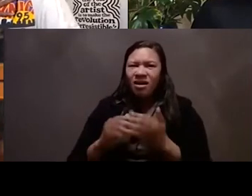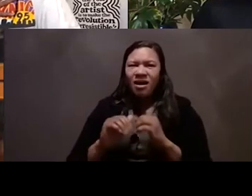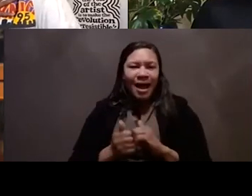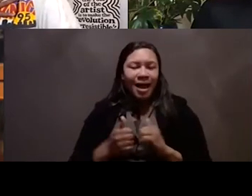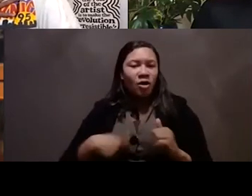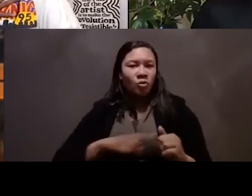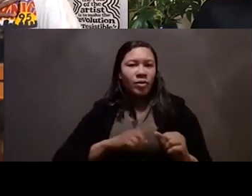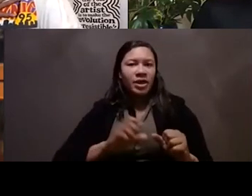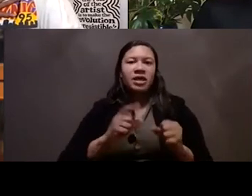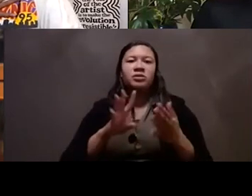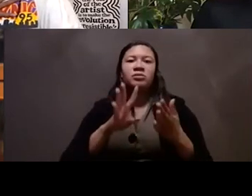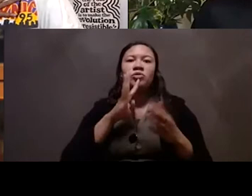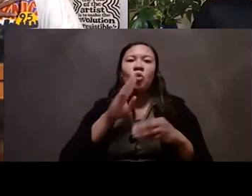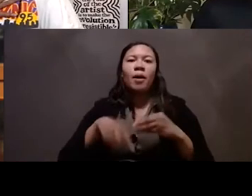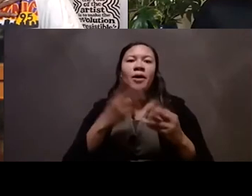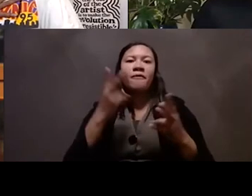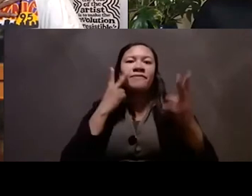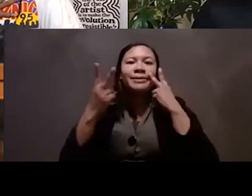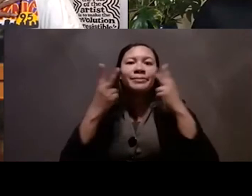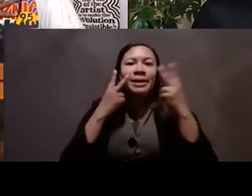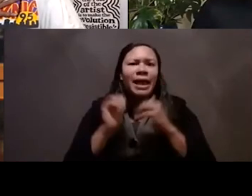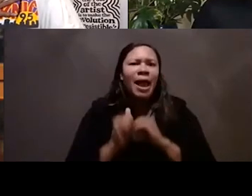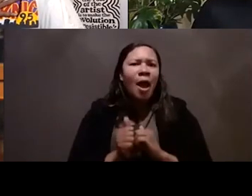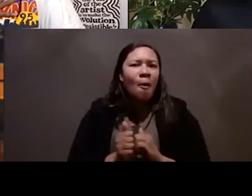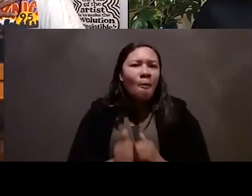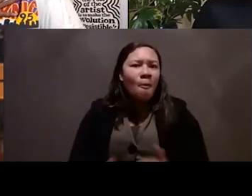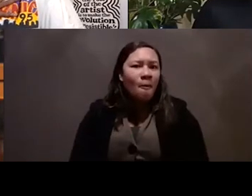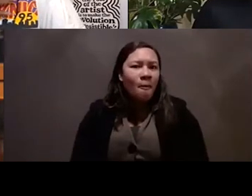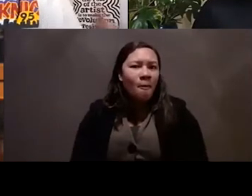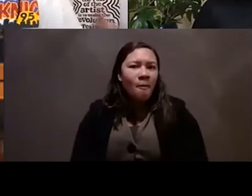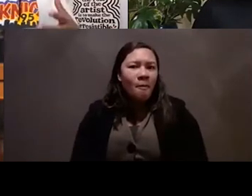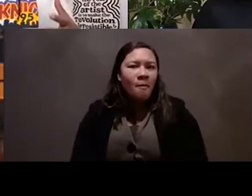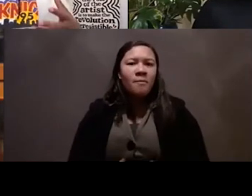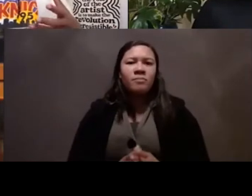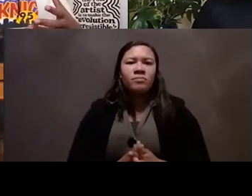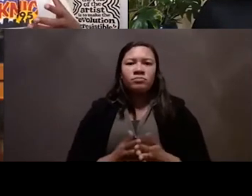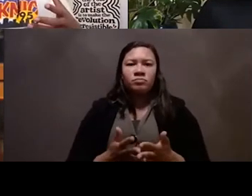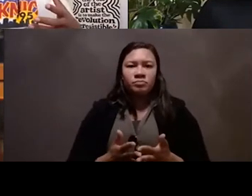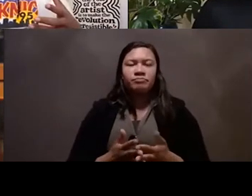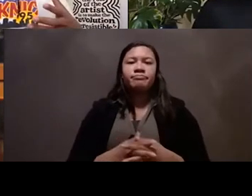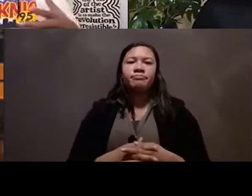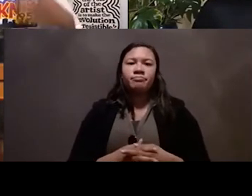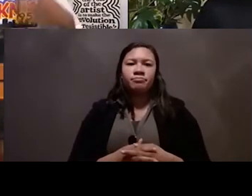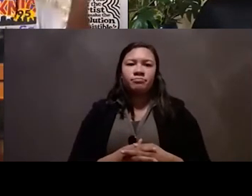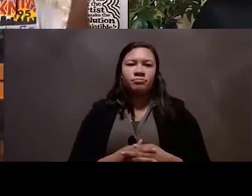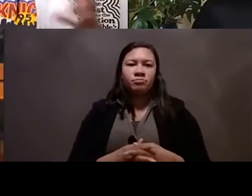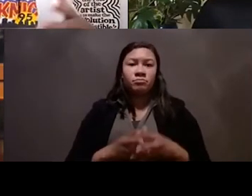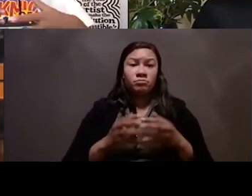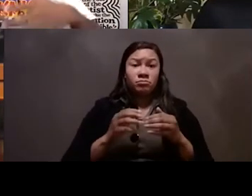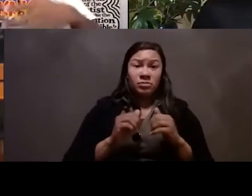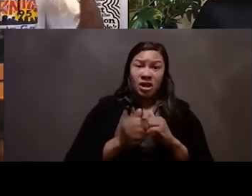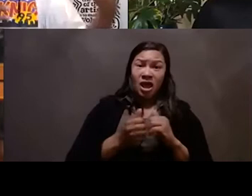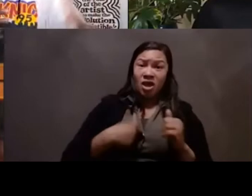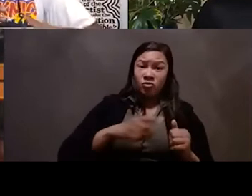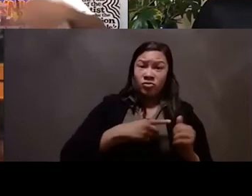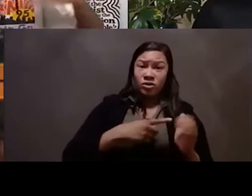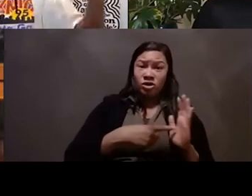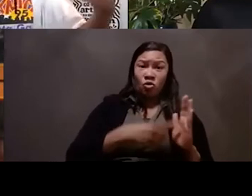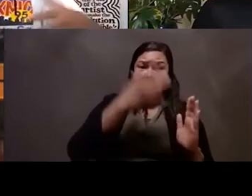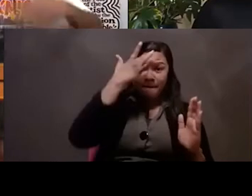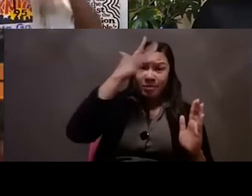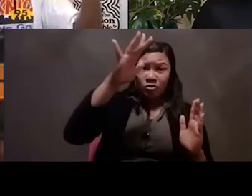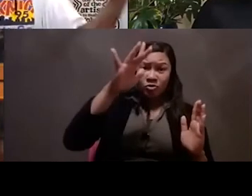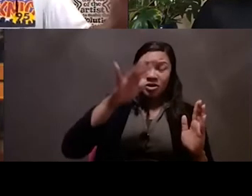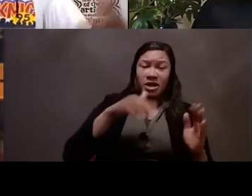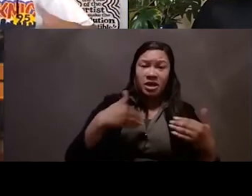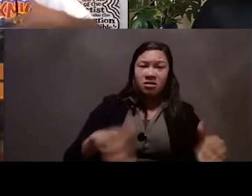around visibility and think about how to hold both the brilliance and abundance, like you were talking